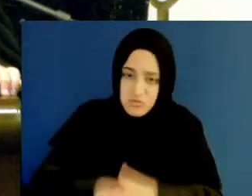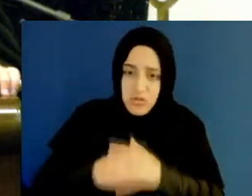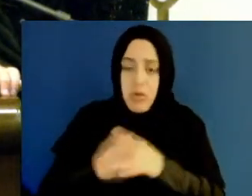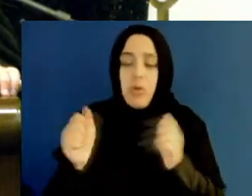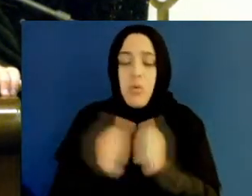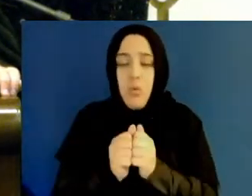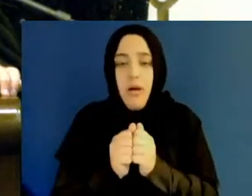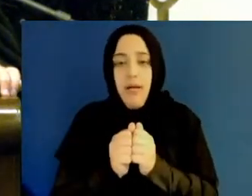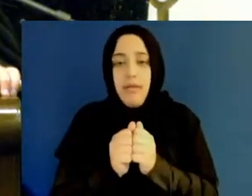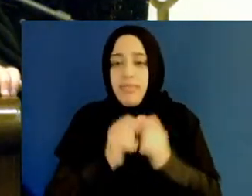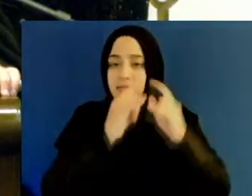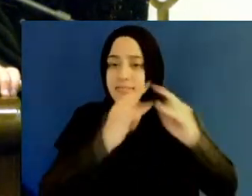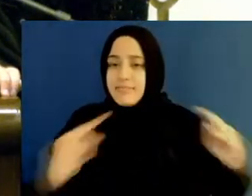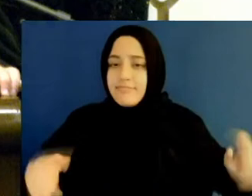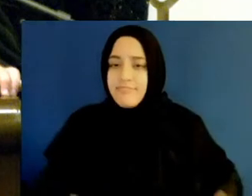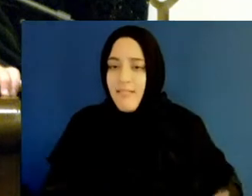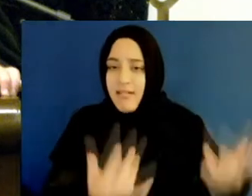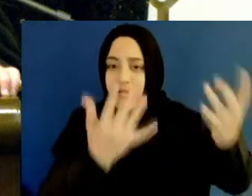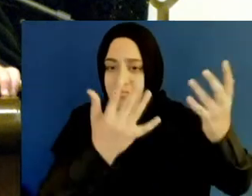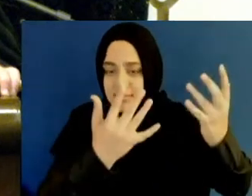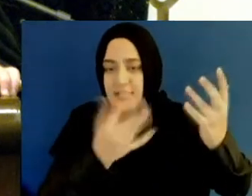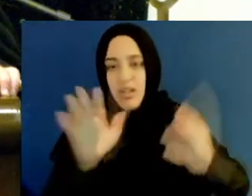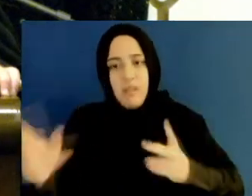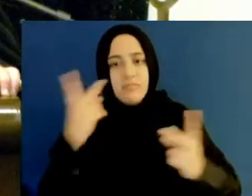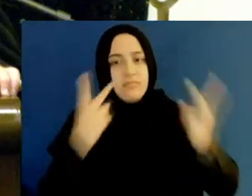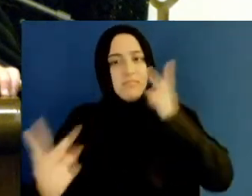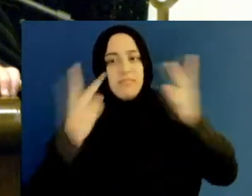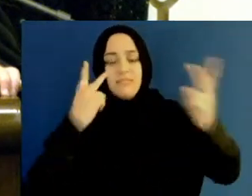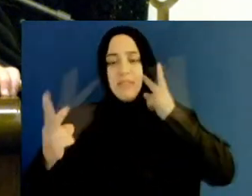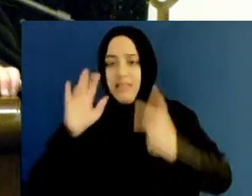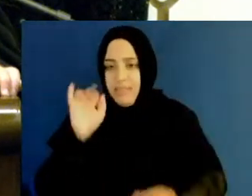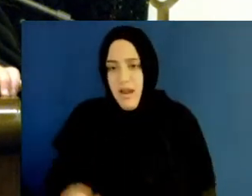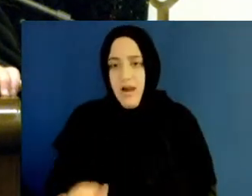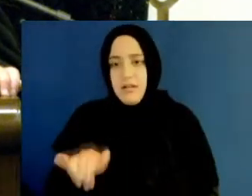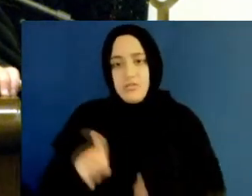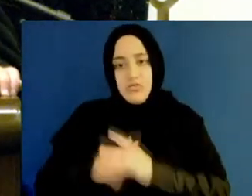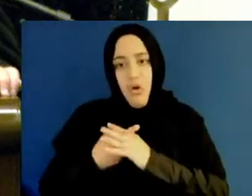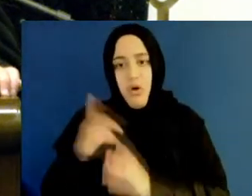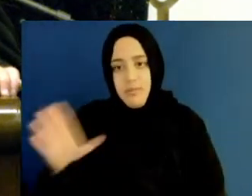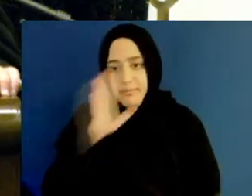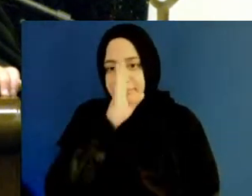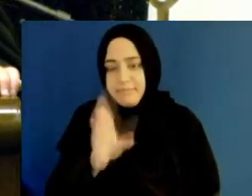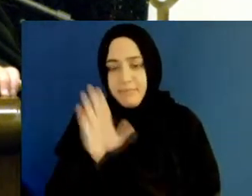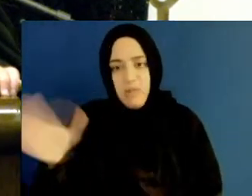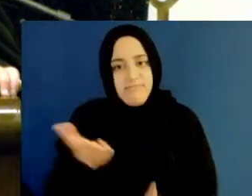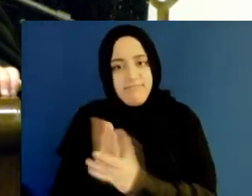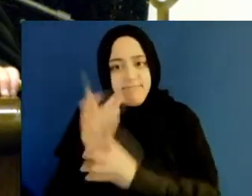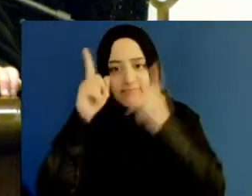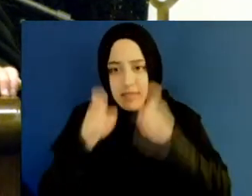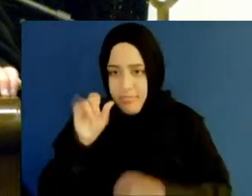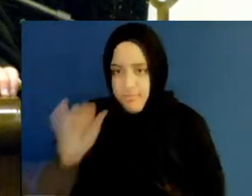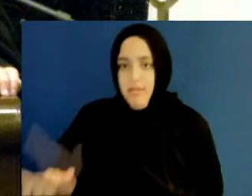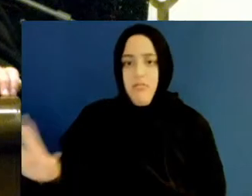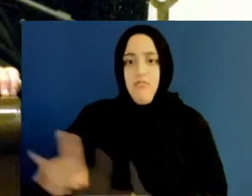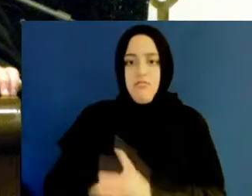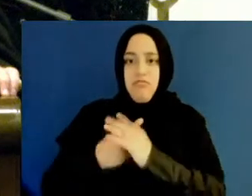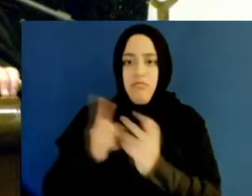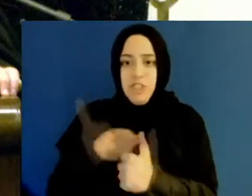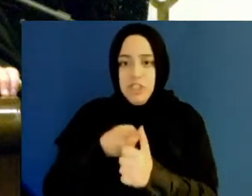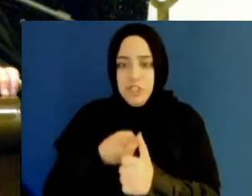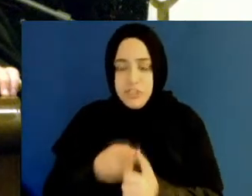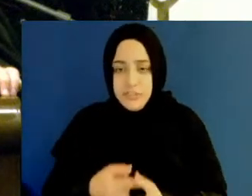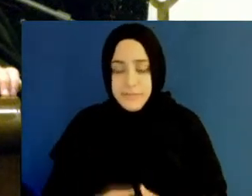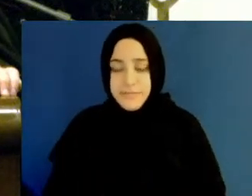And when you analyze the biography of Sayyid al-Sajideen, it is important over